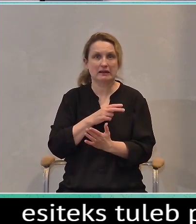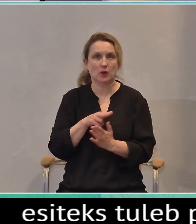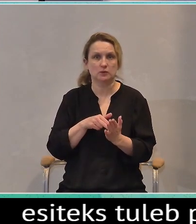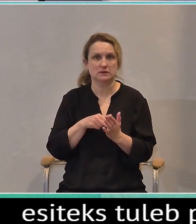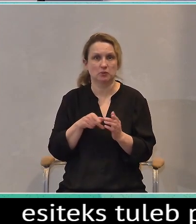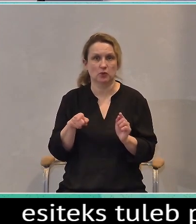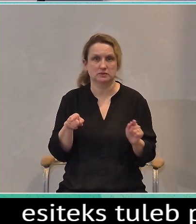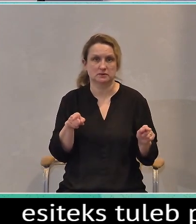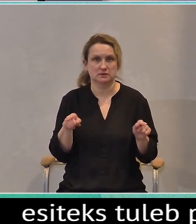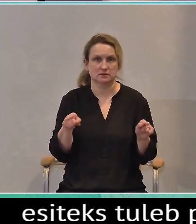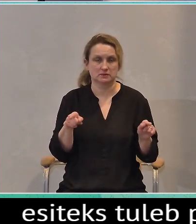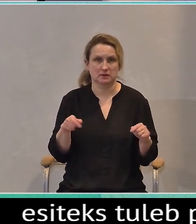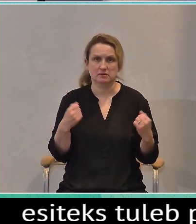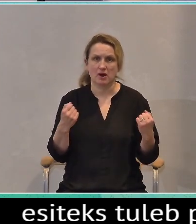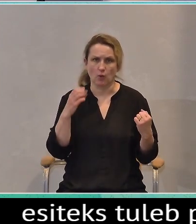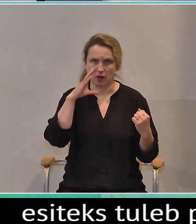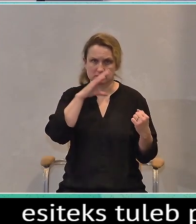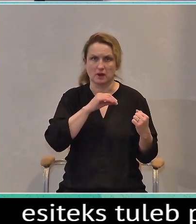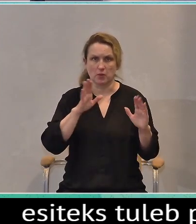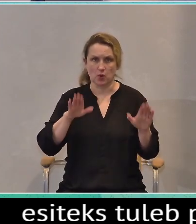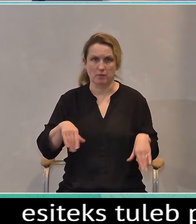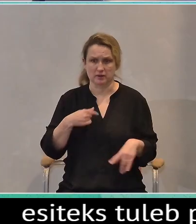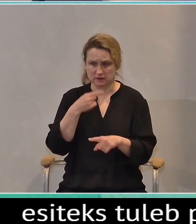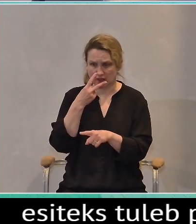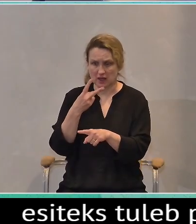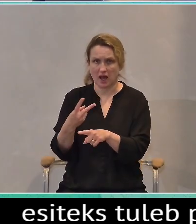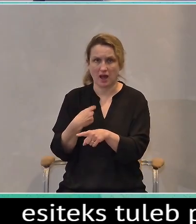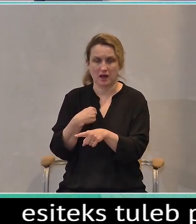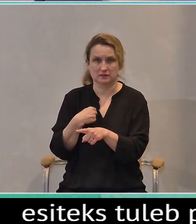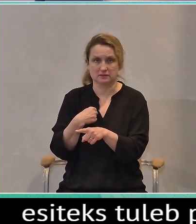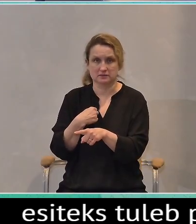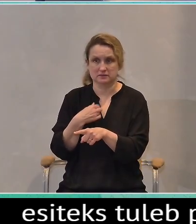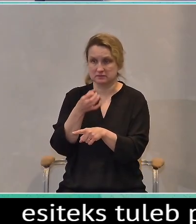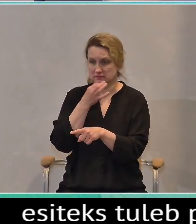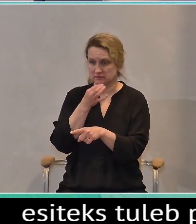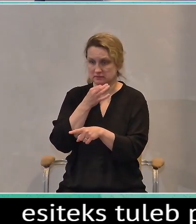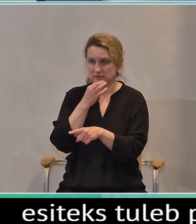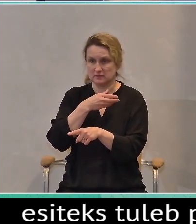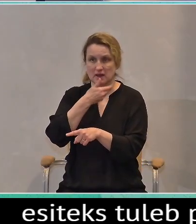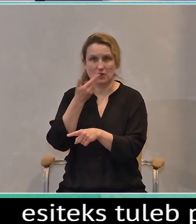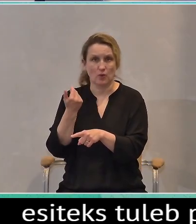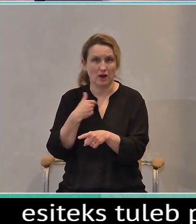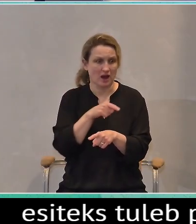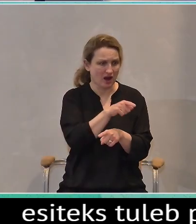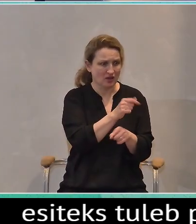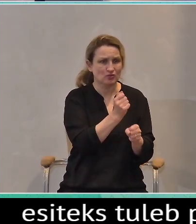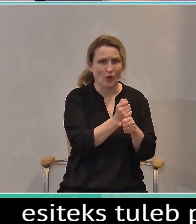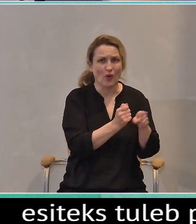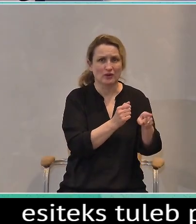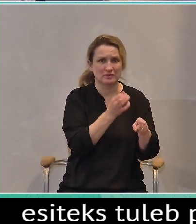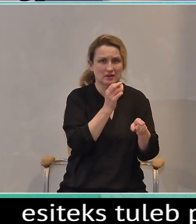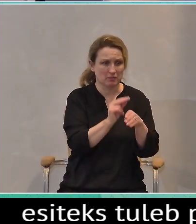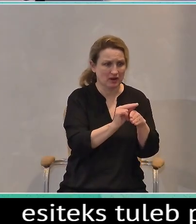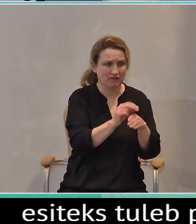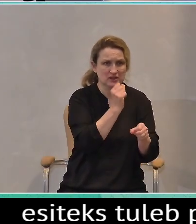groups consist of patients with no treatment. And the question arises, how long can you